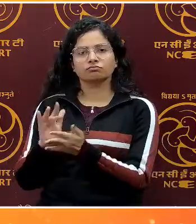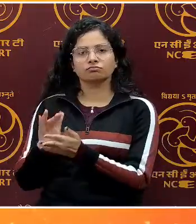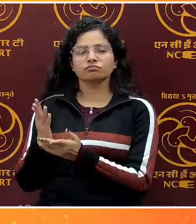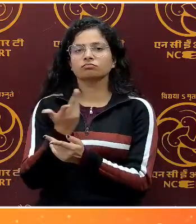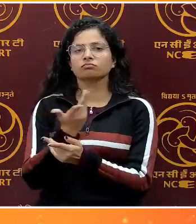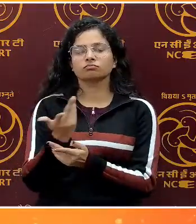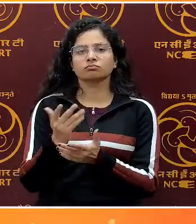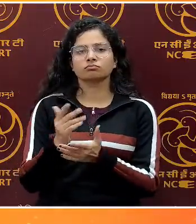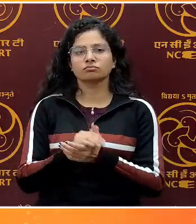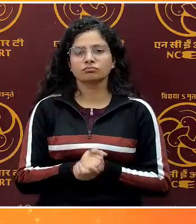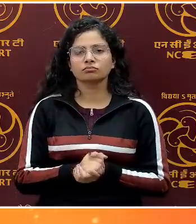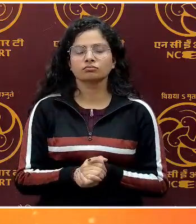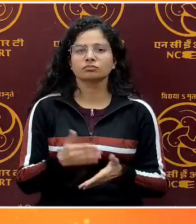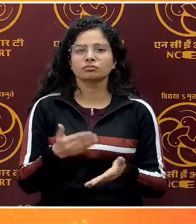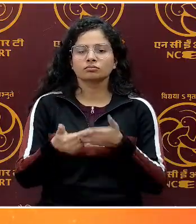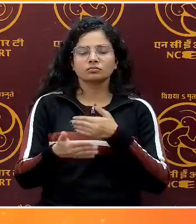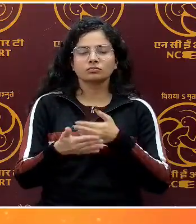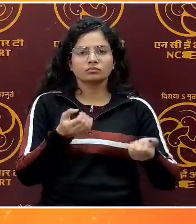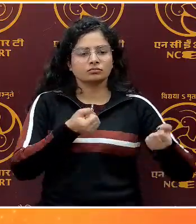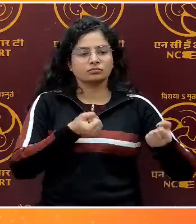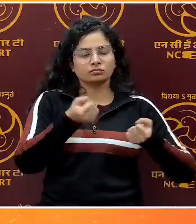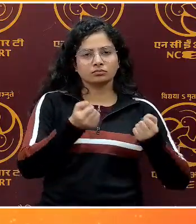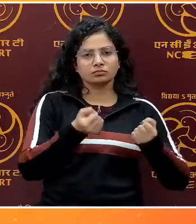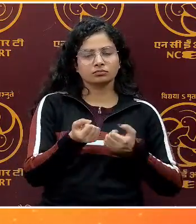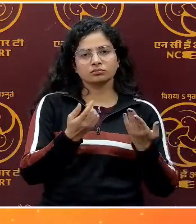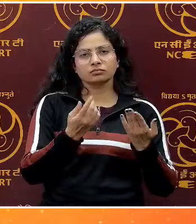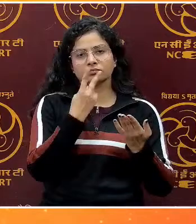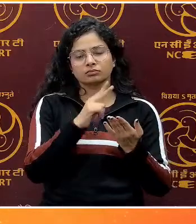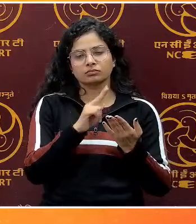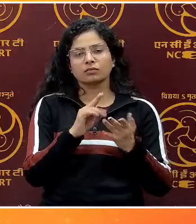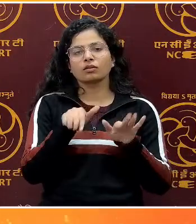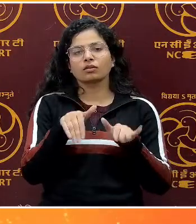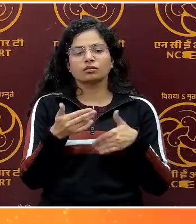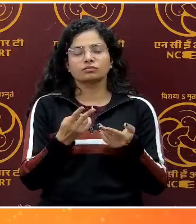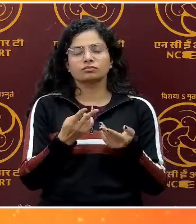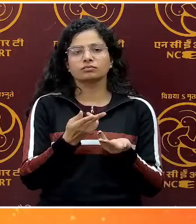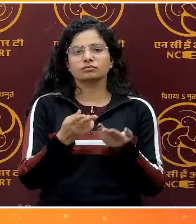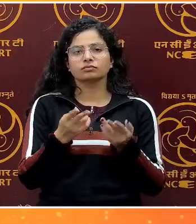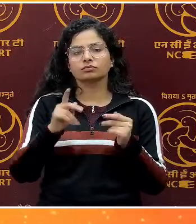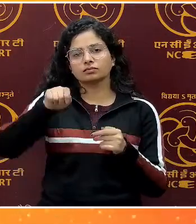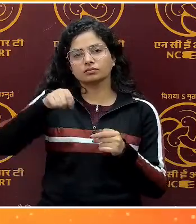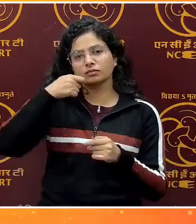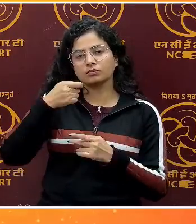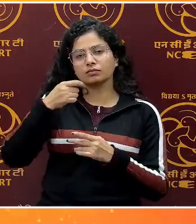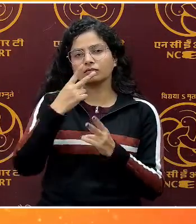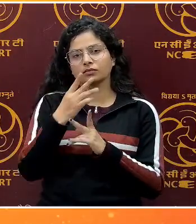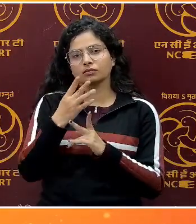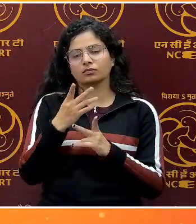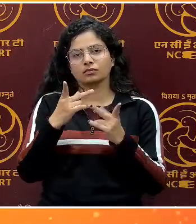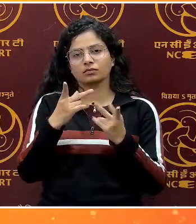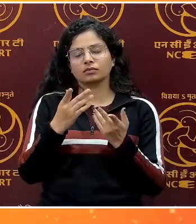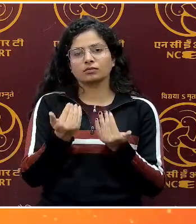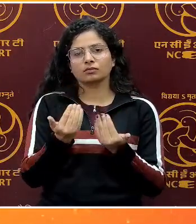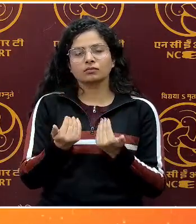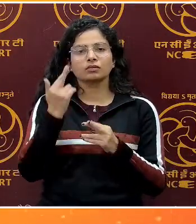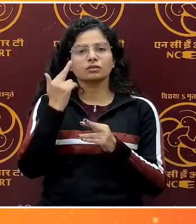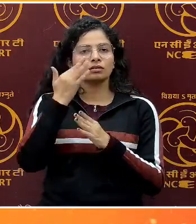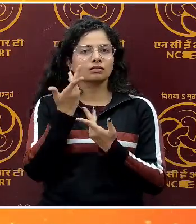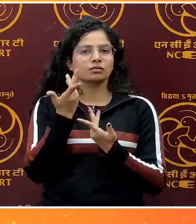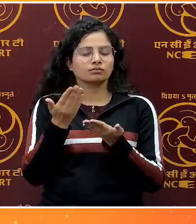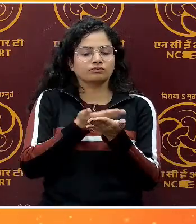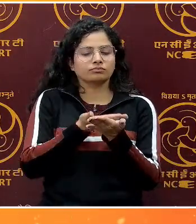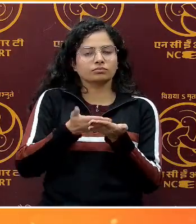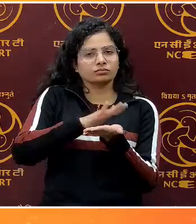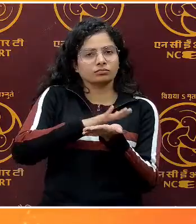at shiny car surfaces also. Yes, even in spoon. Yes, even in spoon, because the surface is smooth,